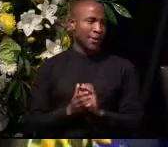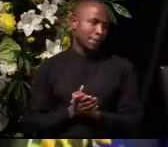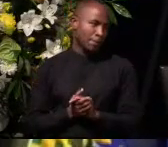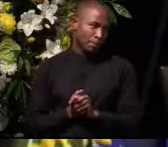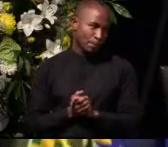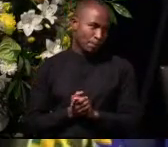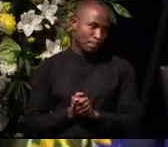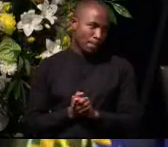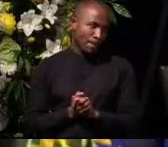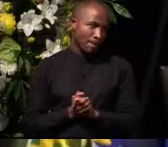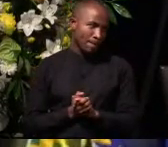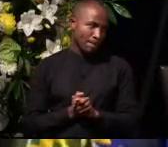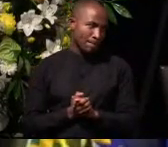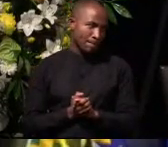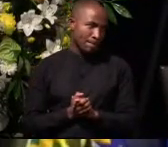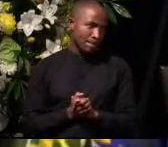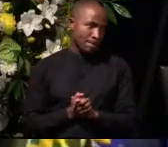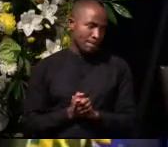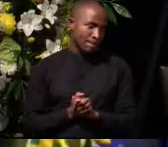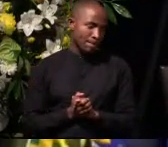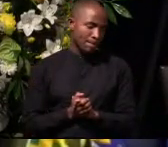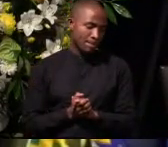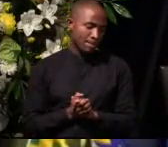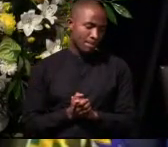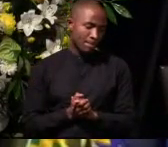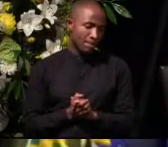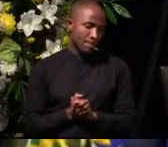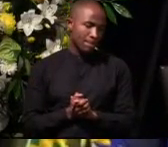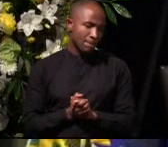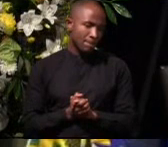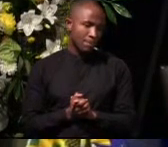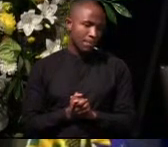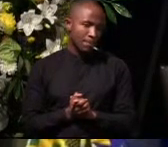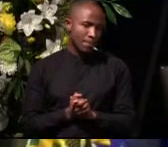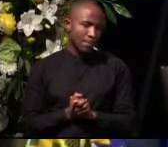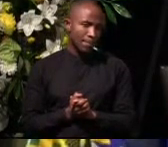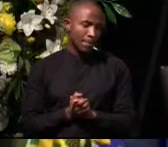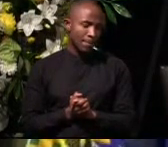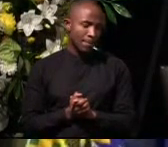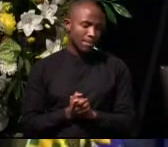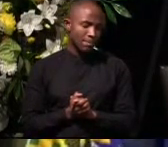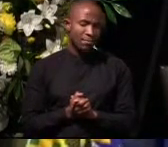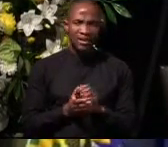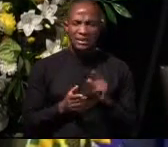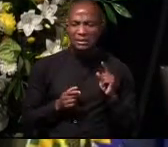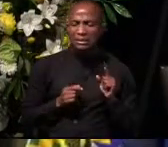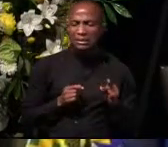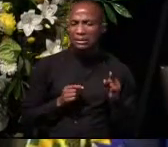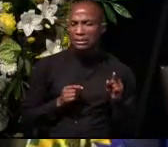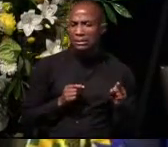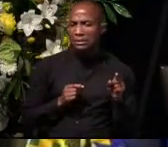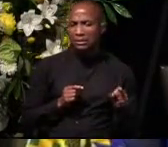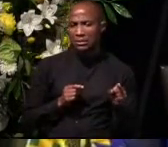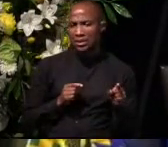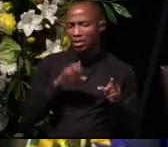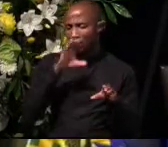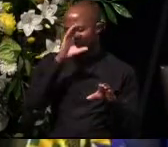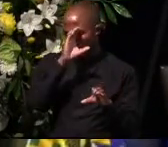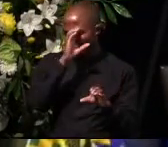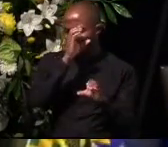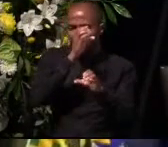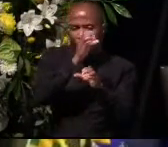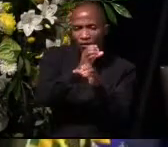um so this is my way I but I would say what it's might what I want to focus on in terms of